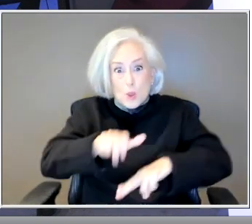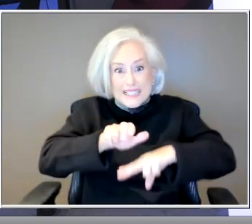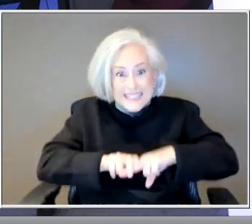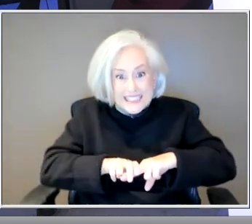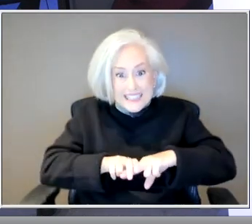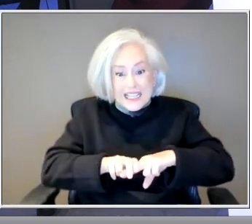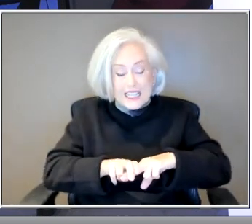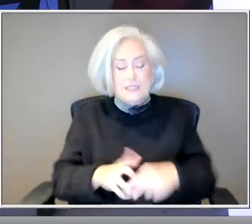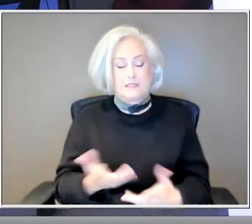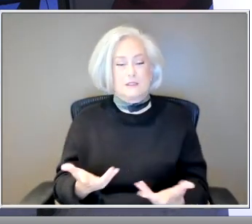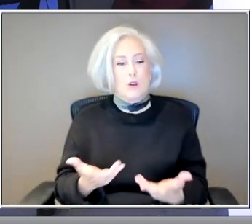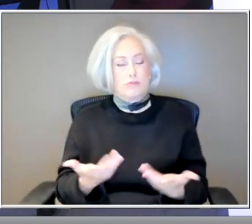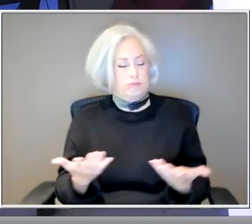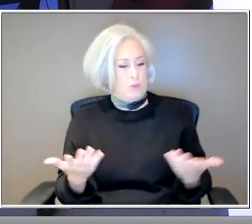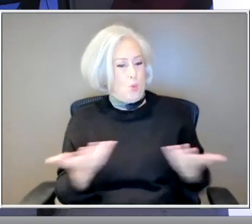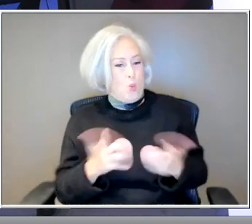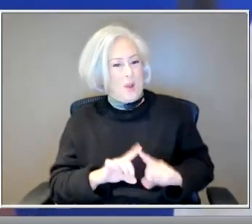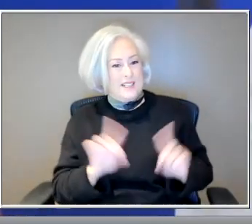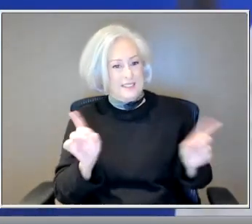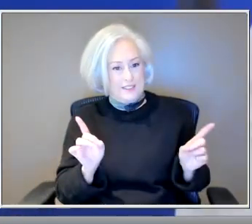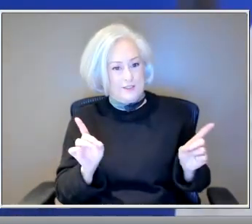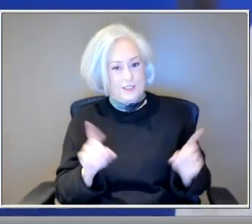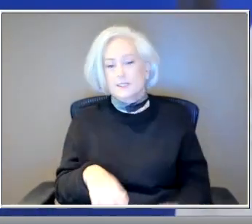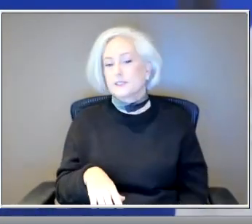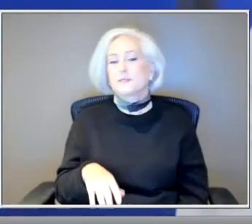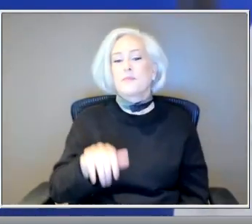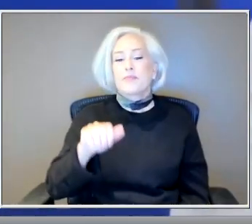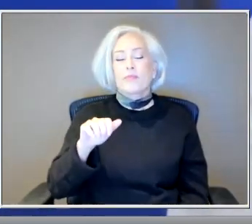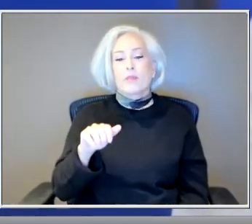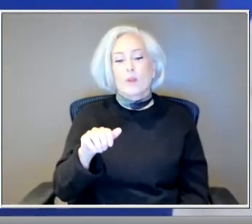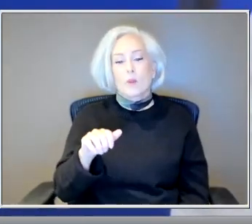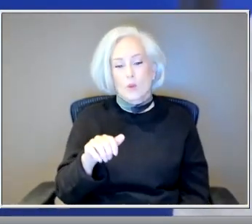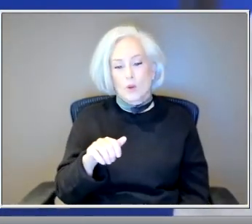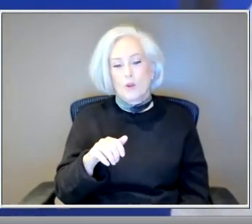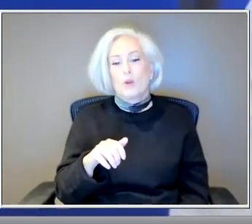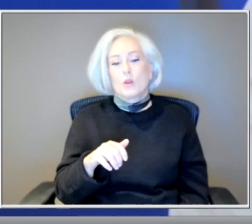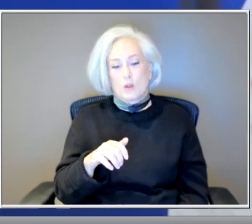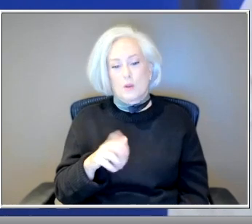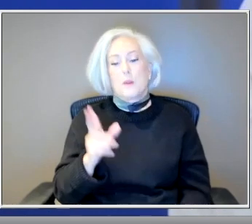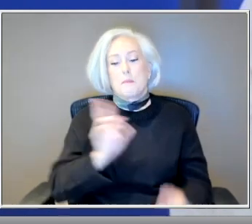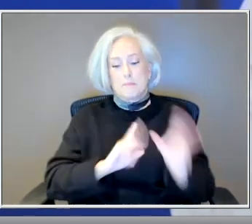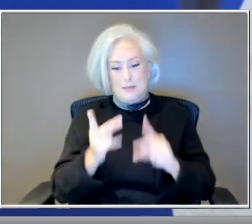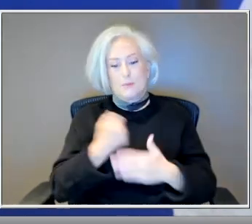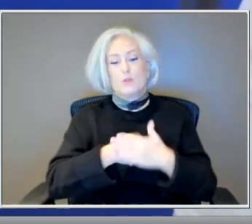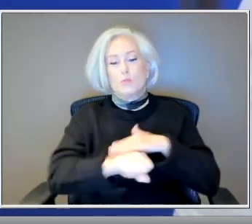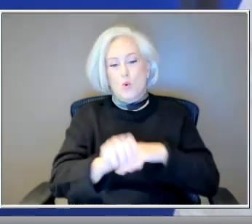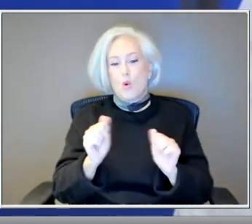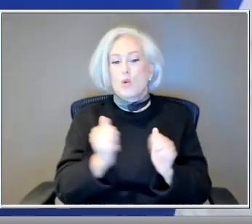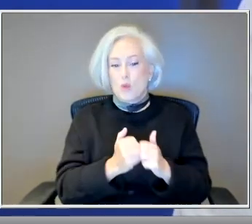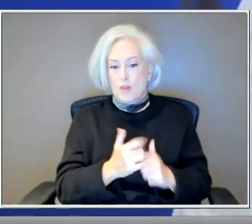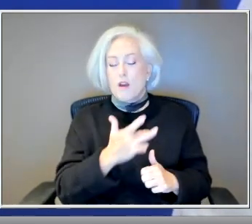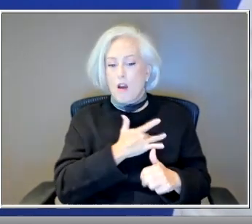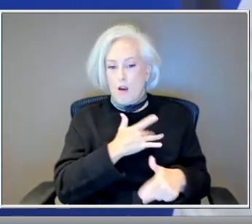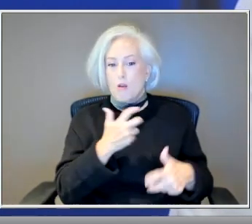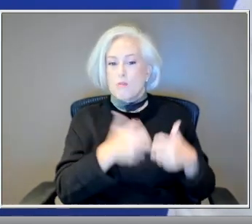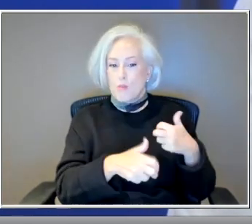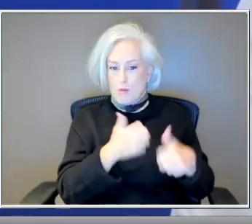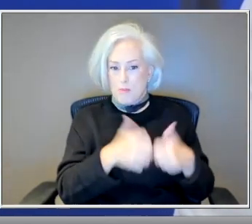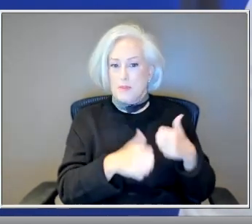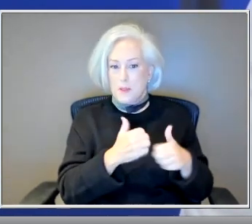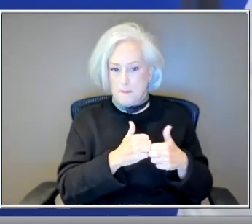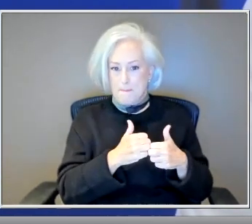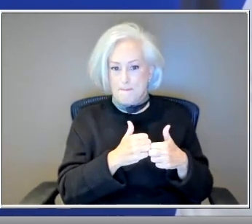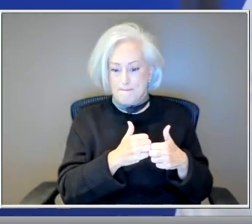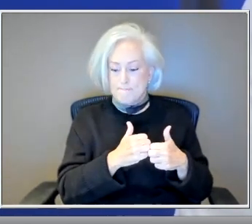difference, please? yes, so essentially with our congenital population, you know, one of the highest, they are very high risk